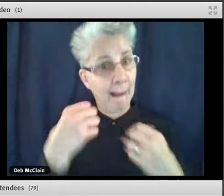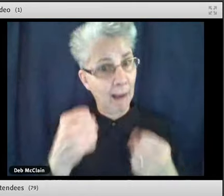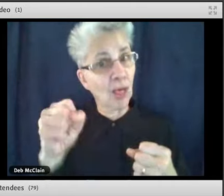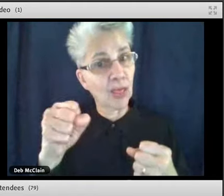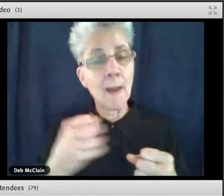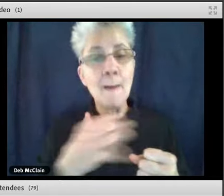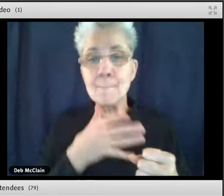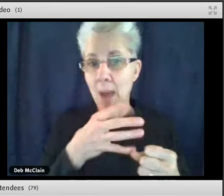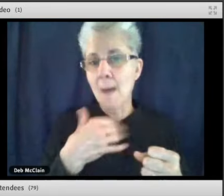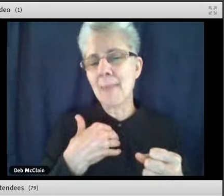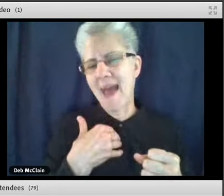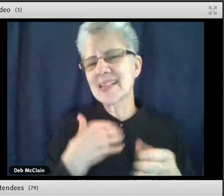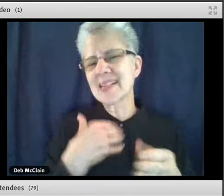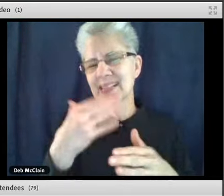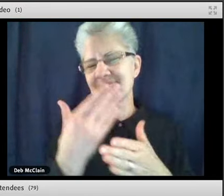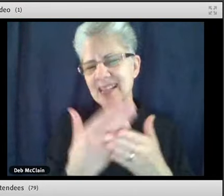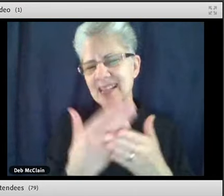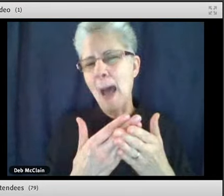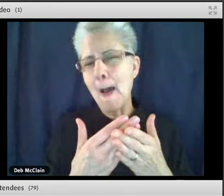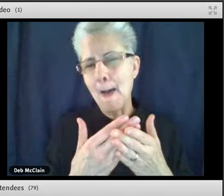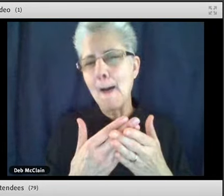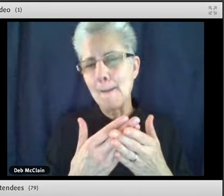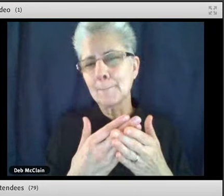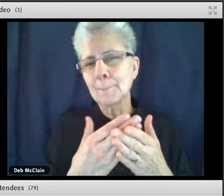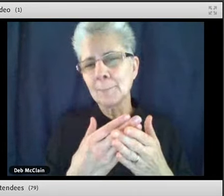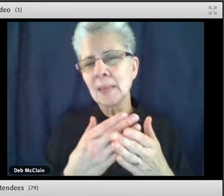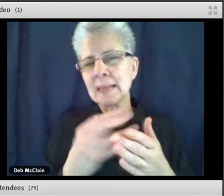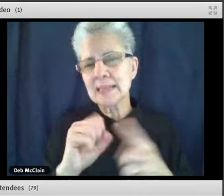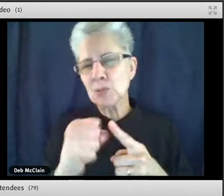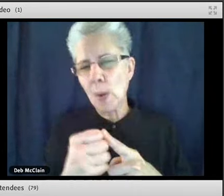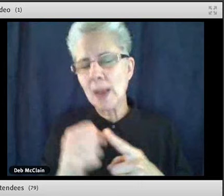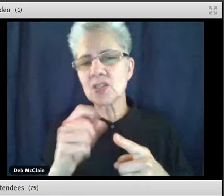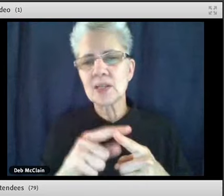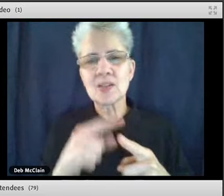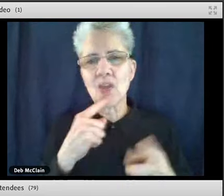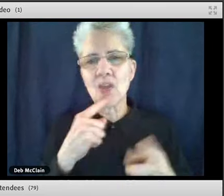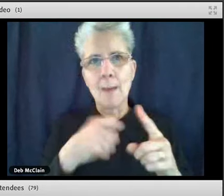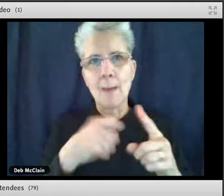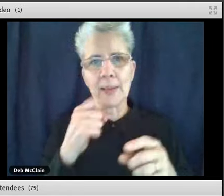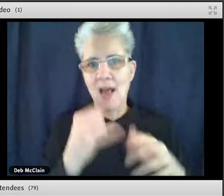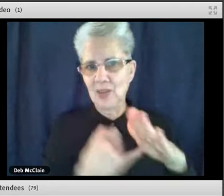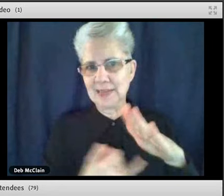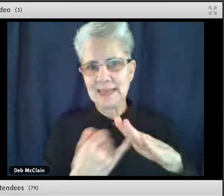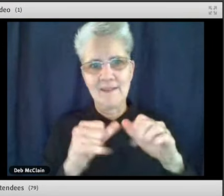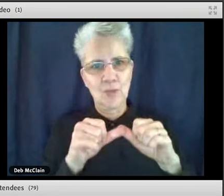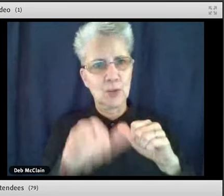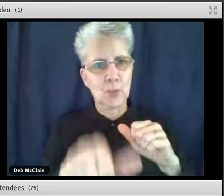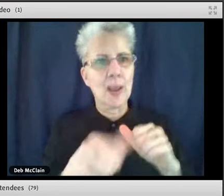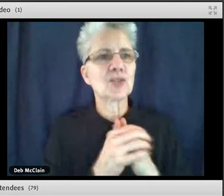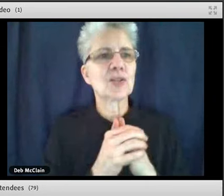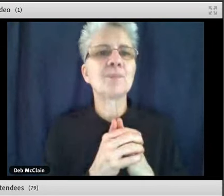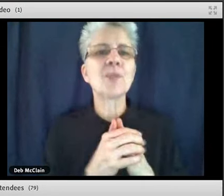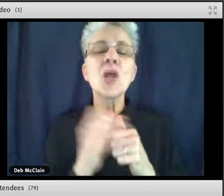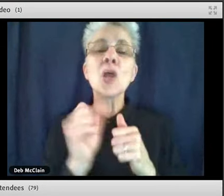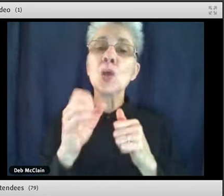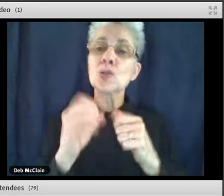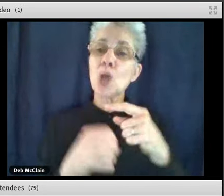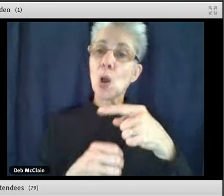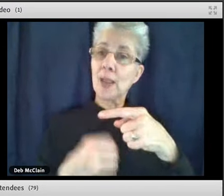having gratitude for what you do have. And I know that that's hard sometimes when you feel overwhelmed. So, what are some of the things that you can